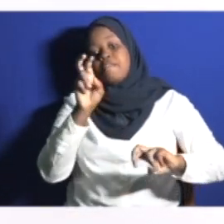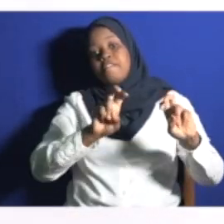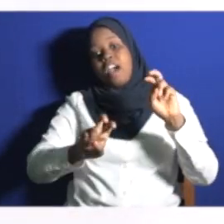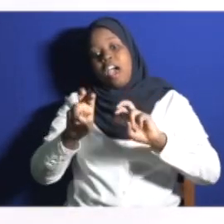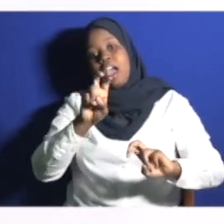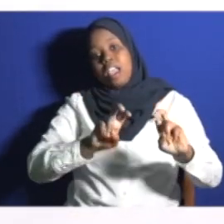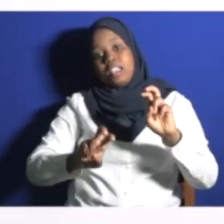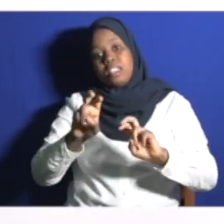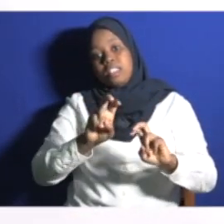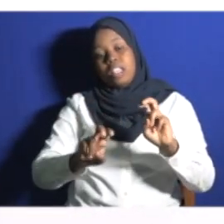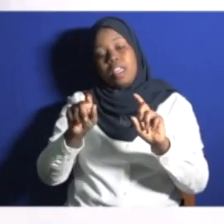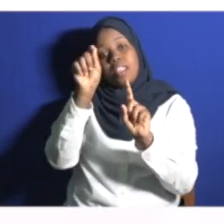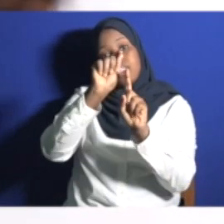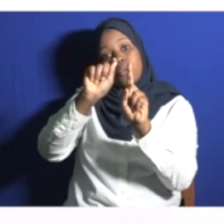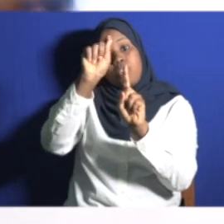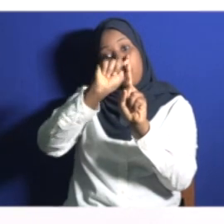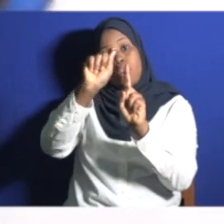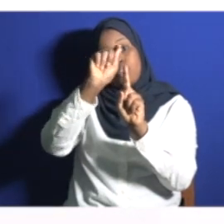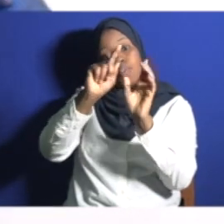of 64.